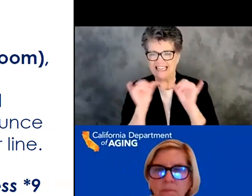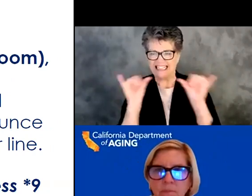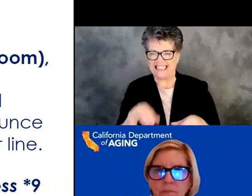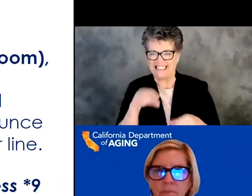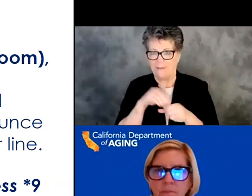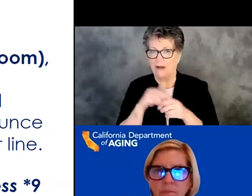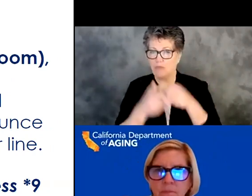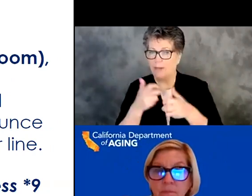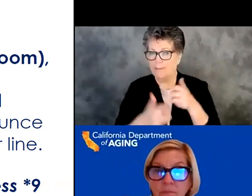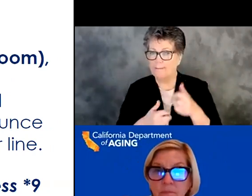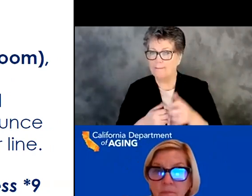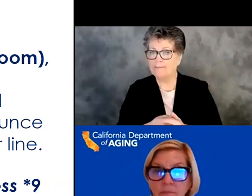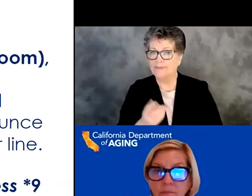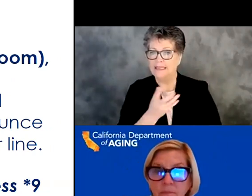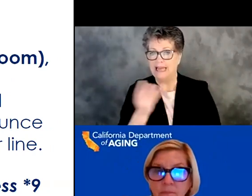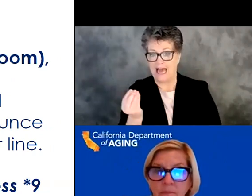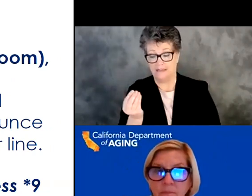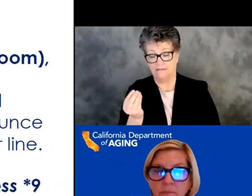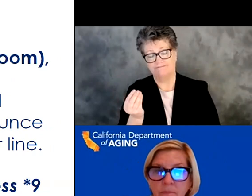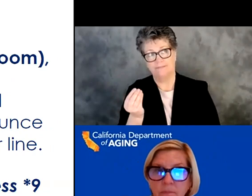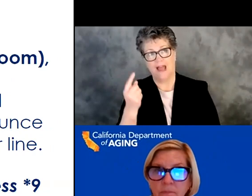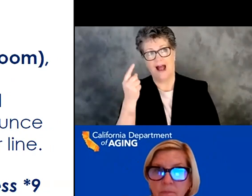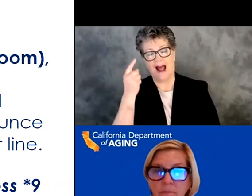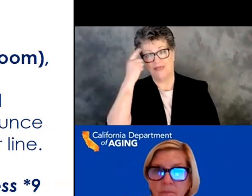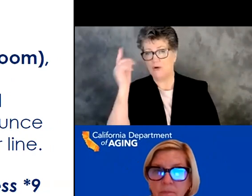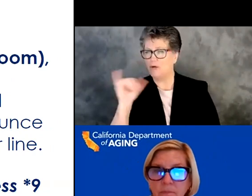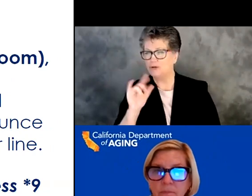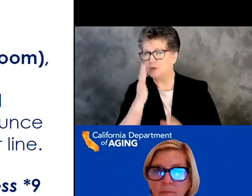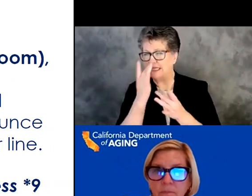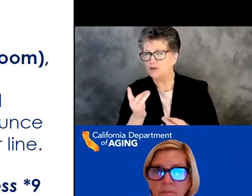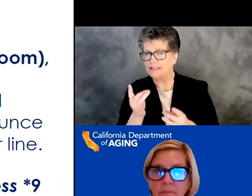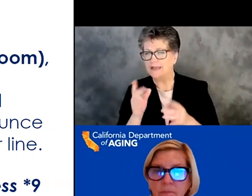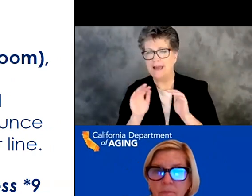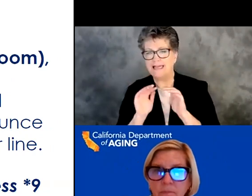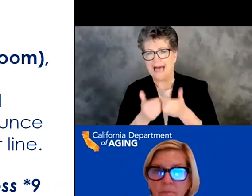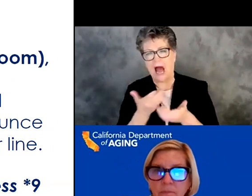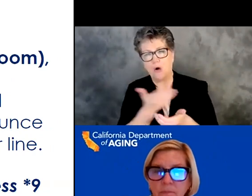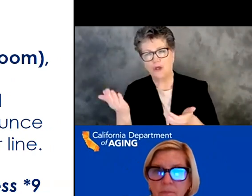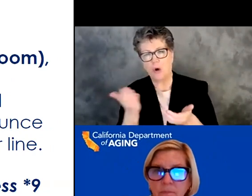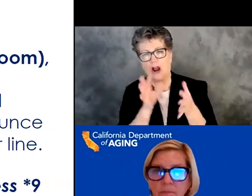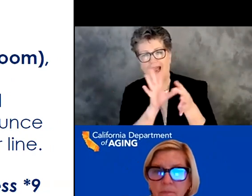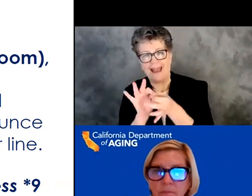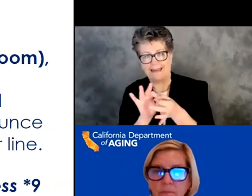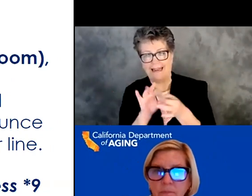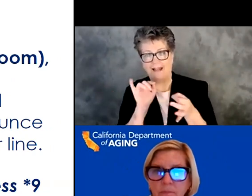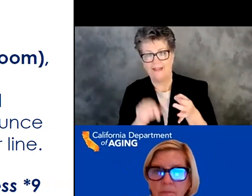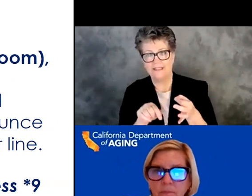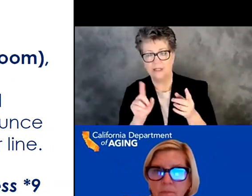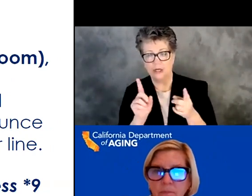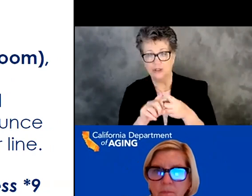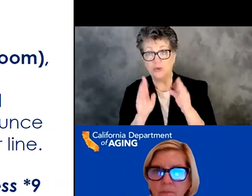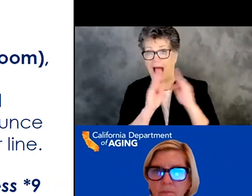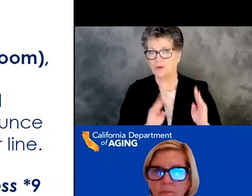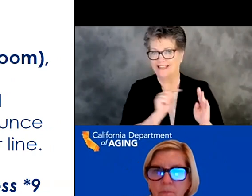problem. And I think what is also interesting is the way in which you are connecting it to